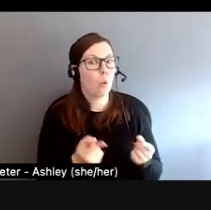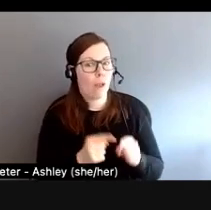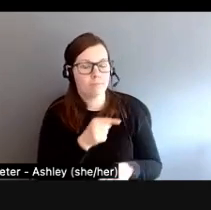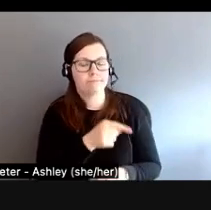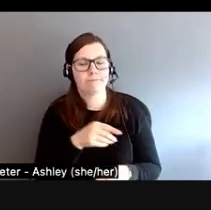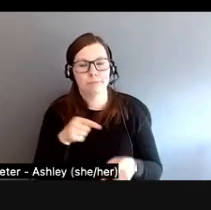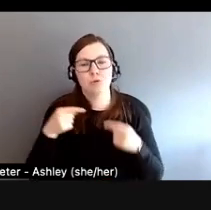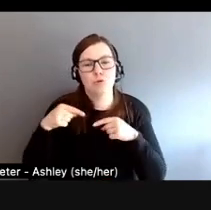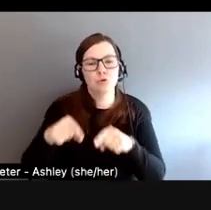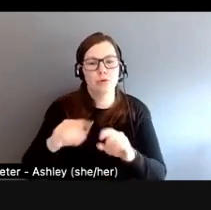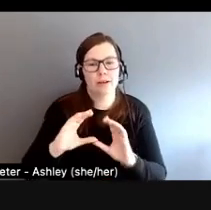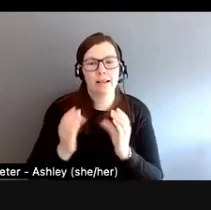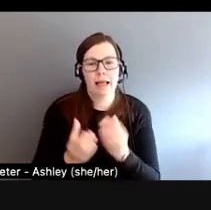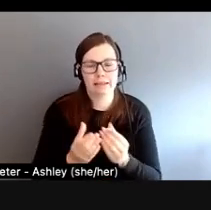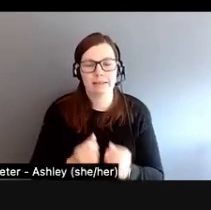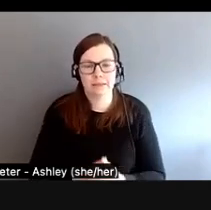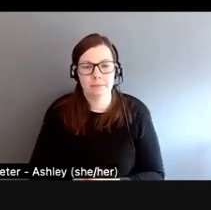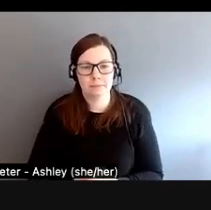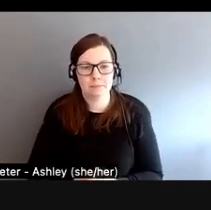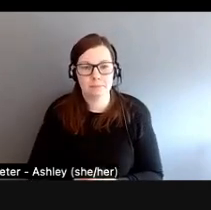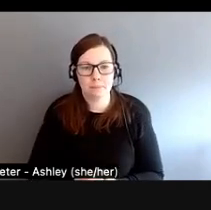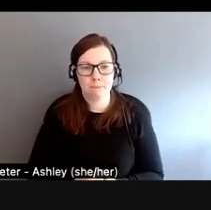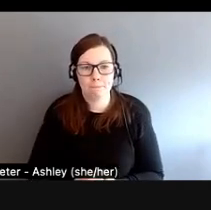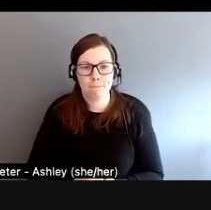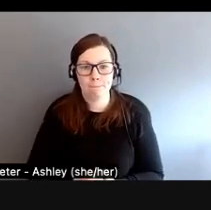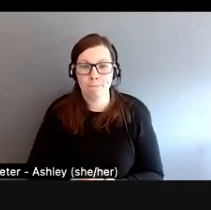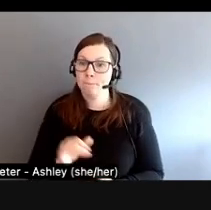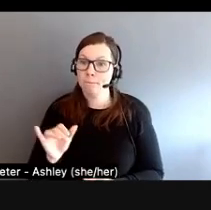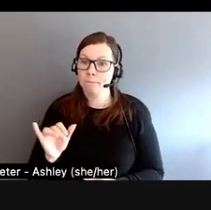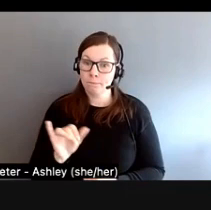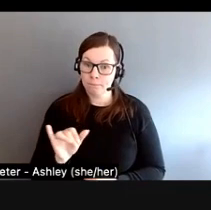Also, we encouraged our learner